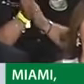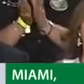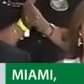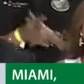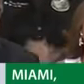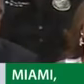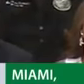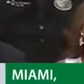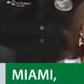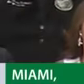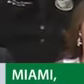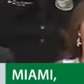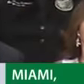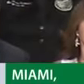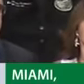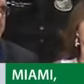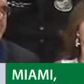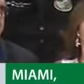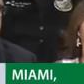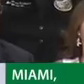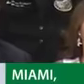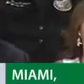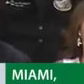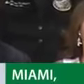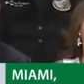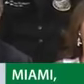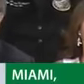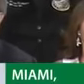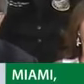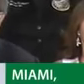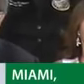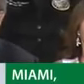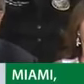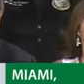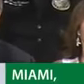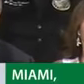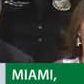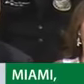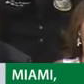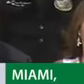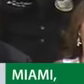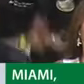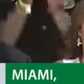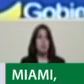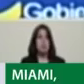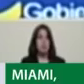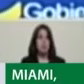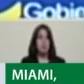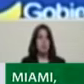socialism and communism are numbered not only in Venezuela, but in Nicaragua and in Cuba as